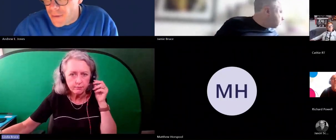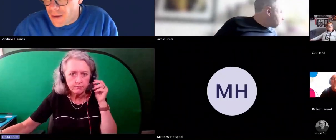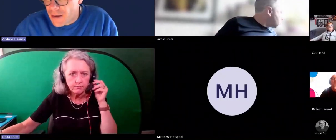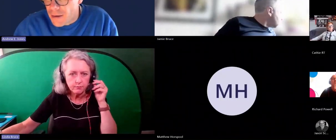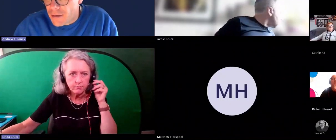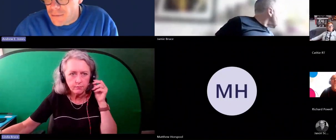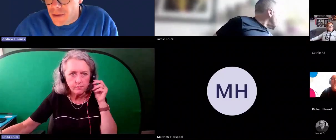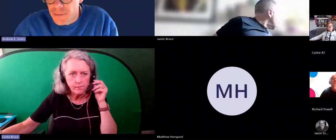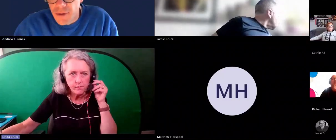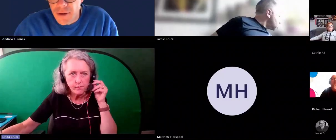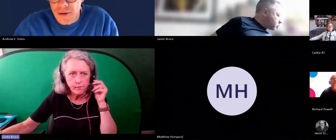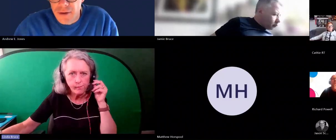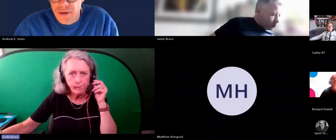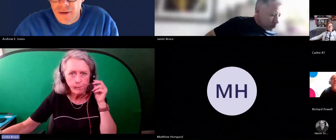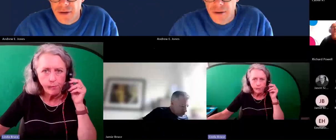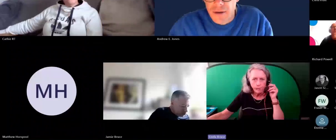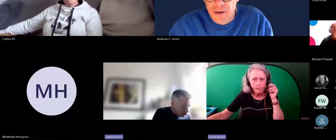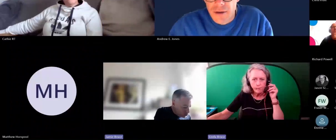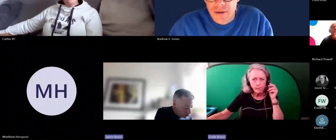off.